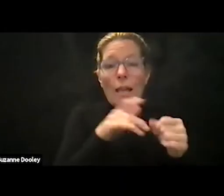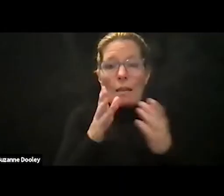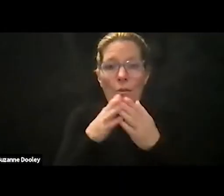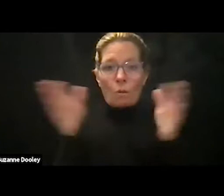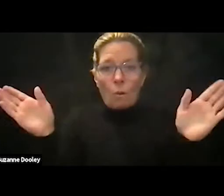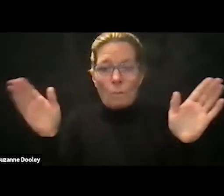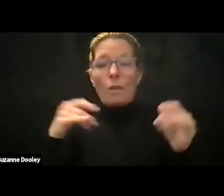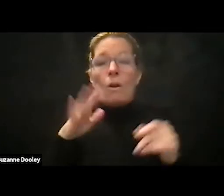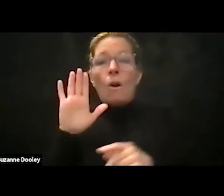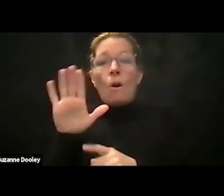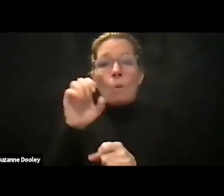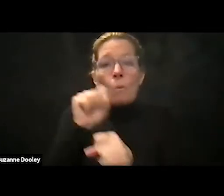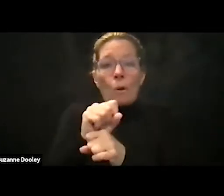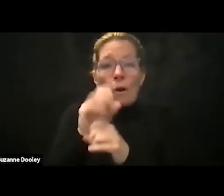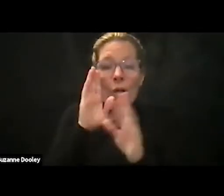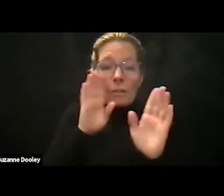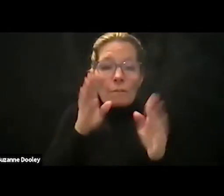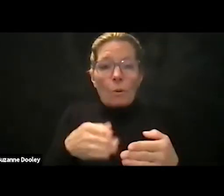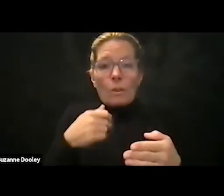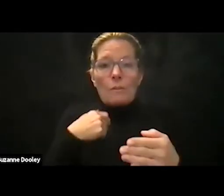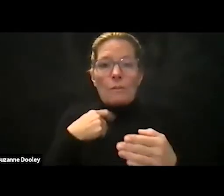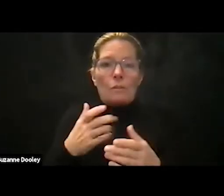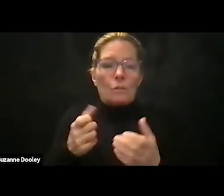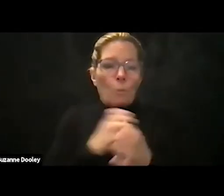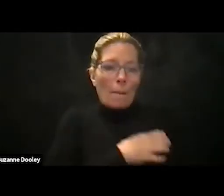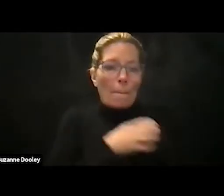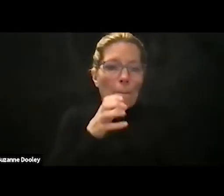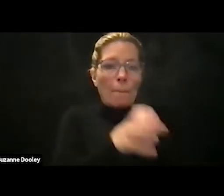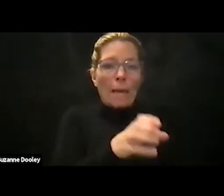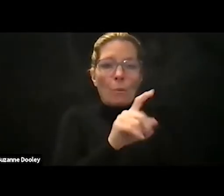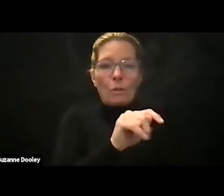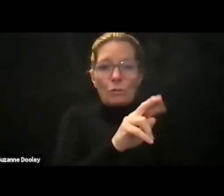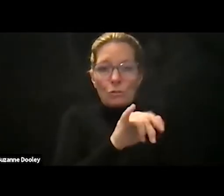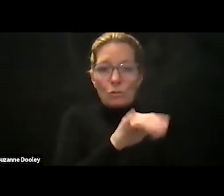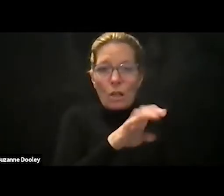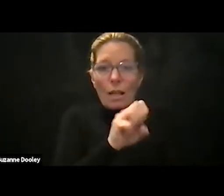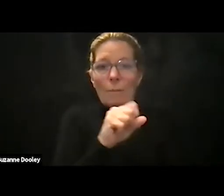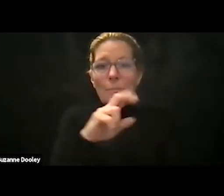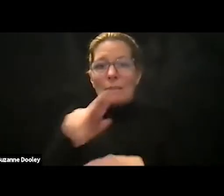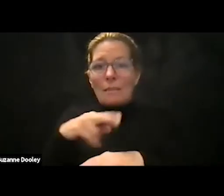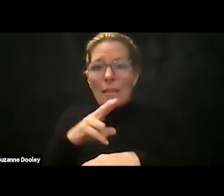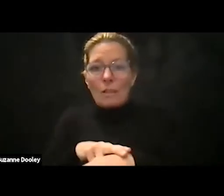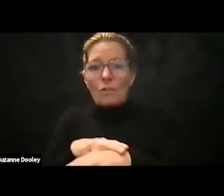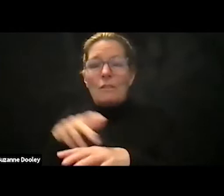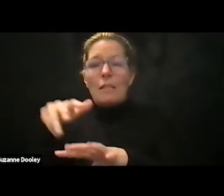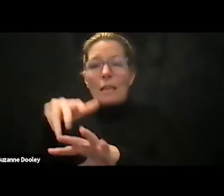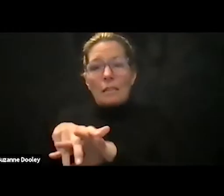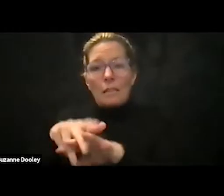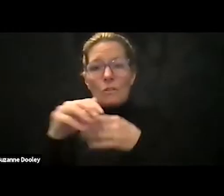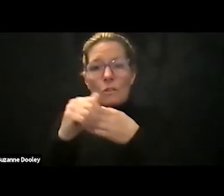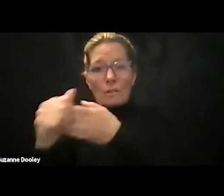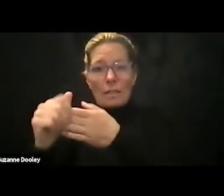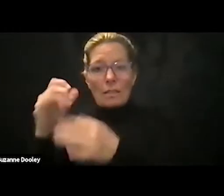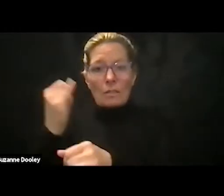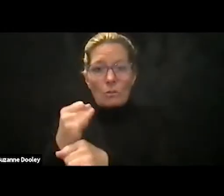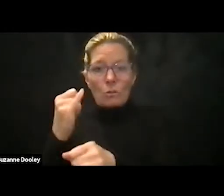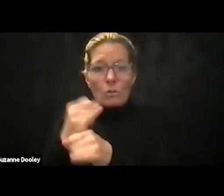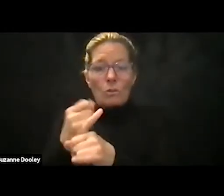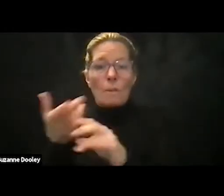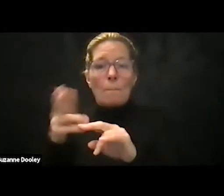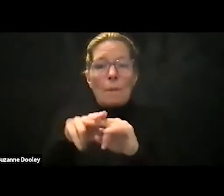work centers to empower tribes, Native nations, as well as Indigenous-led institutions to build their capacity,